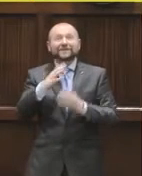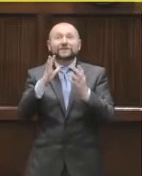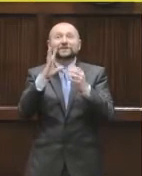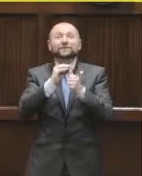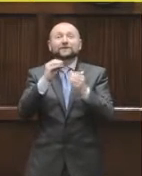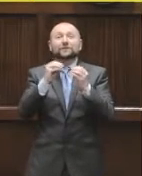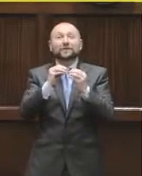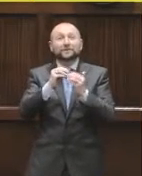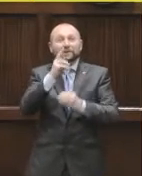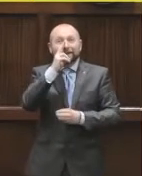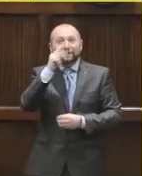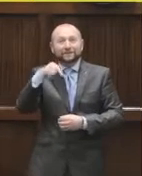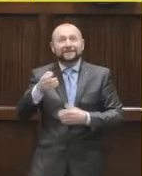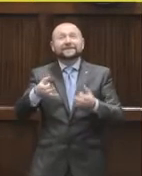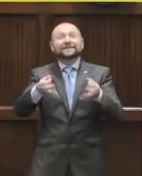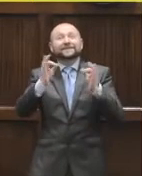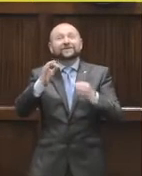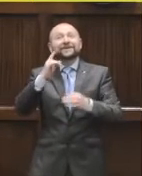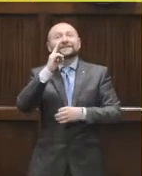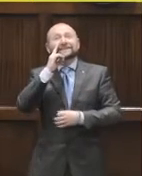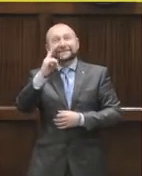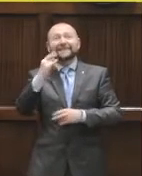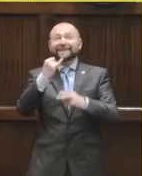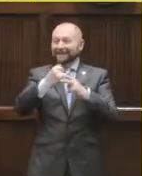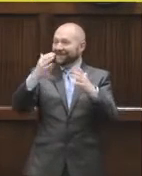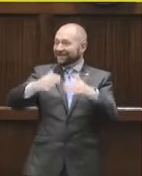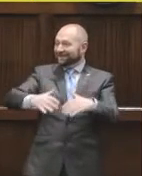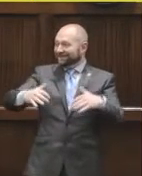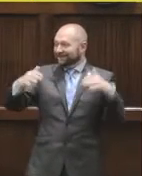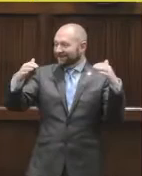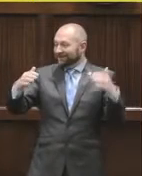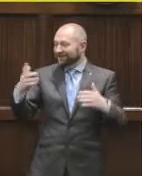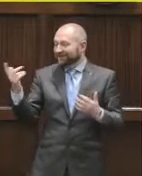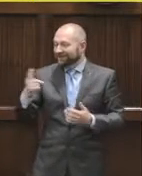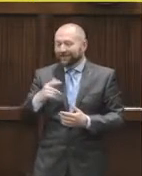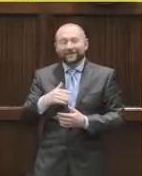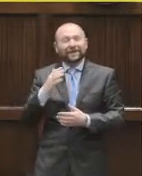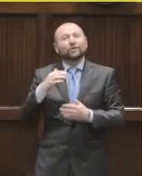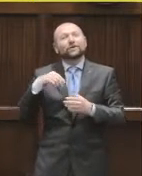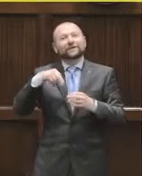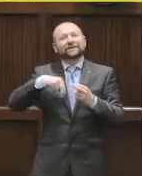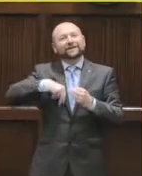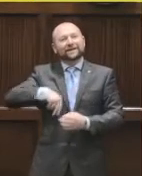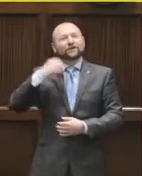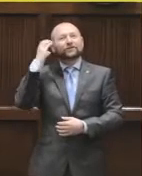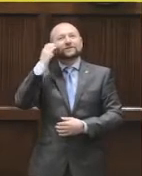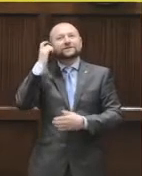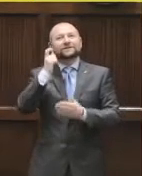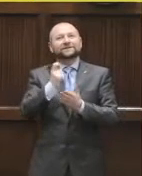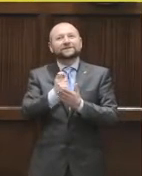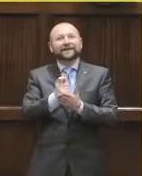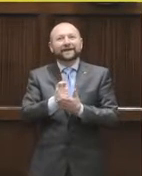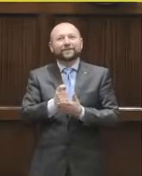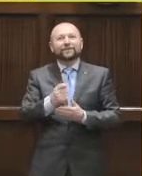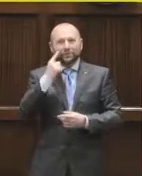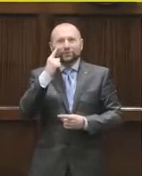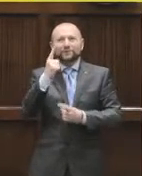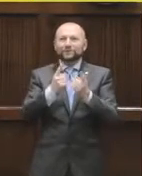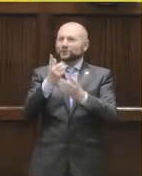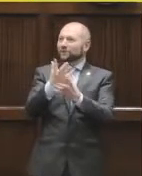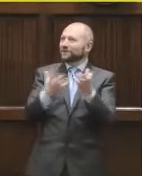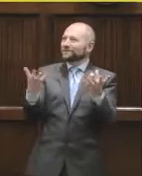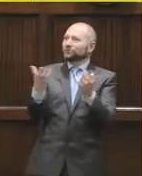them. I think it is great for once in the Dáil to see, and especially at Christmas time, to see us all doing something